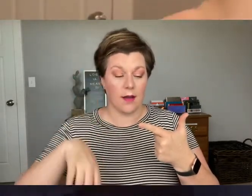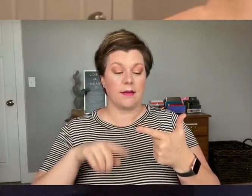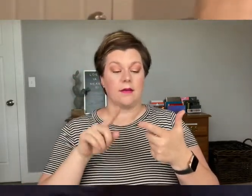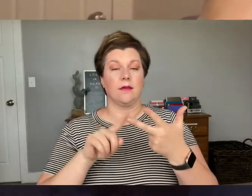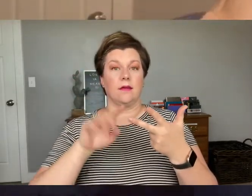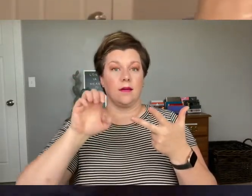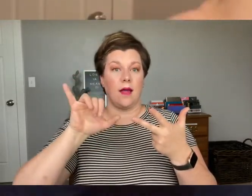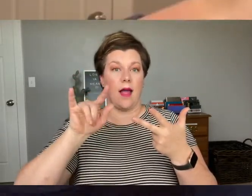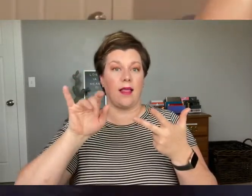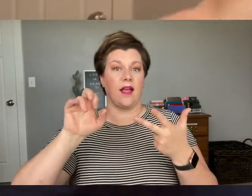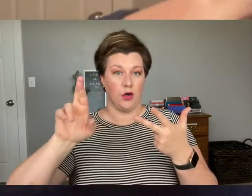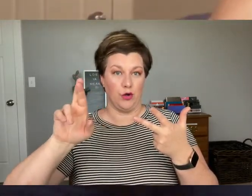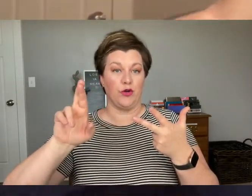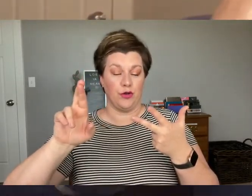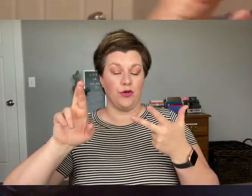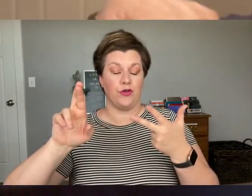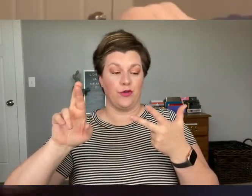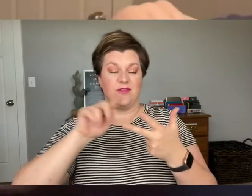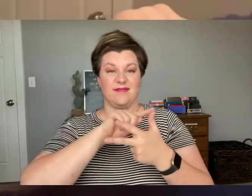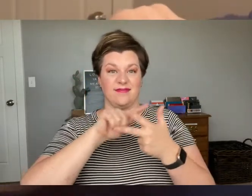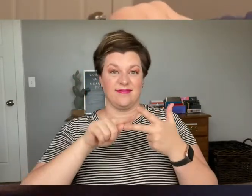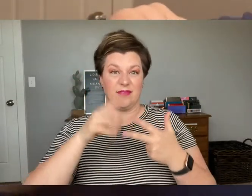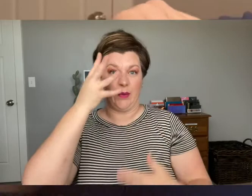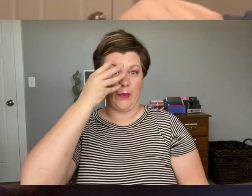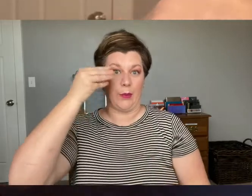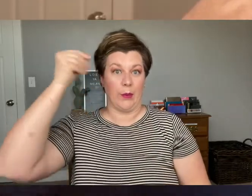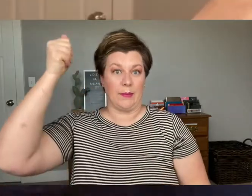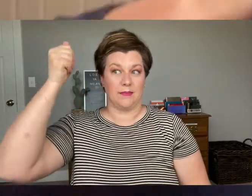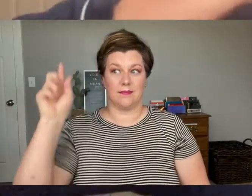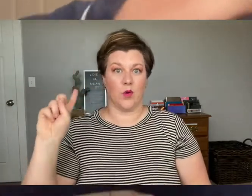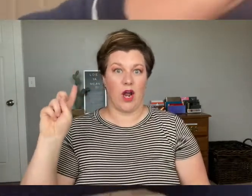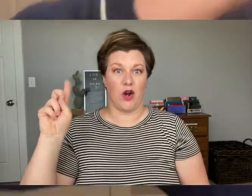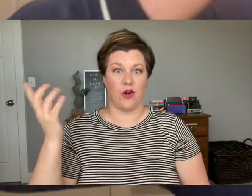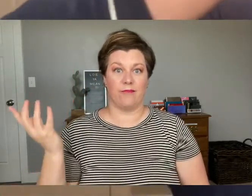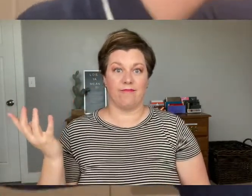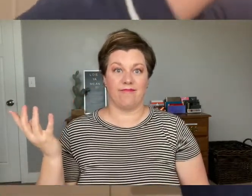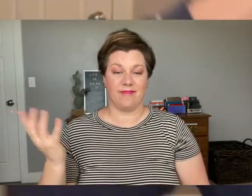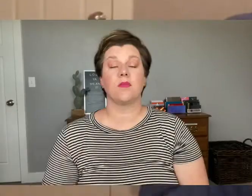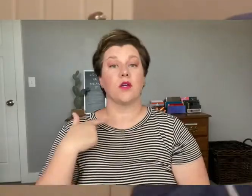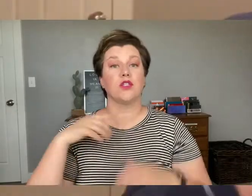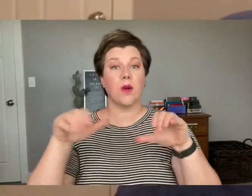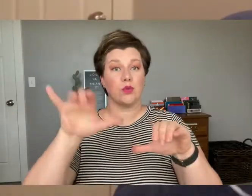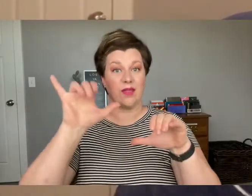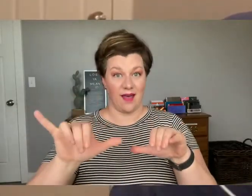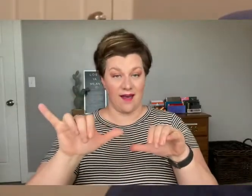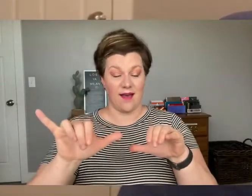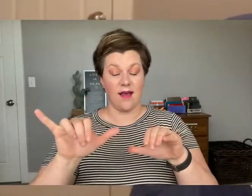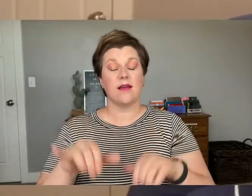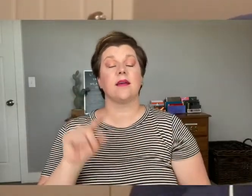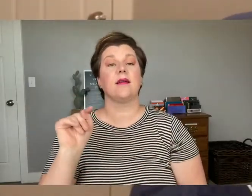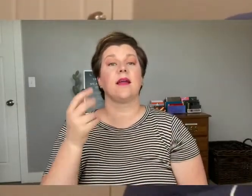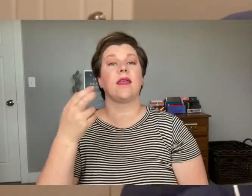mascara, and eyeliner on, and can't see it anymore, huh? So I go over